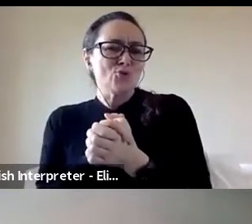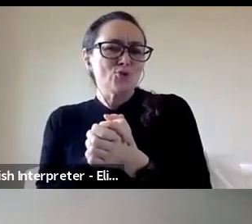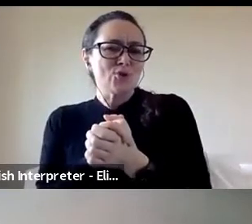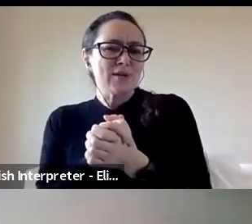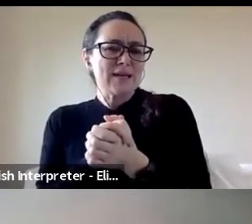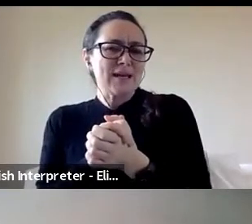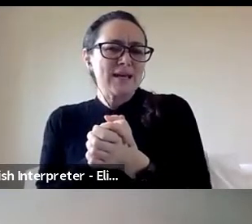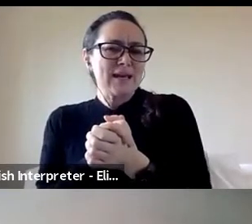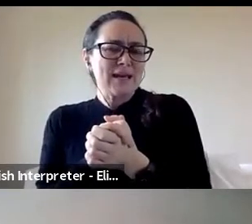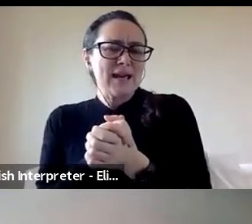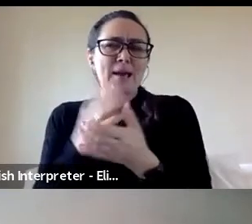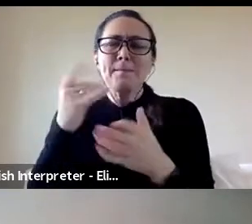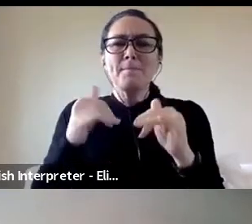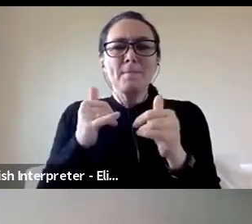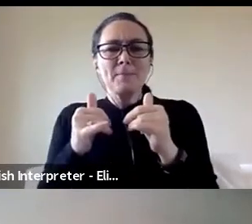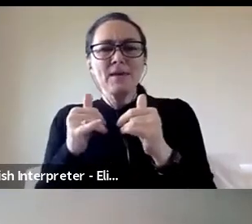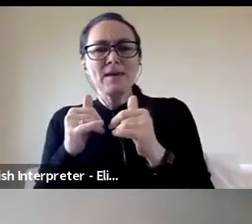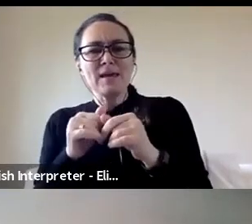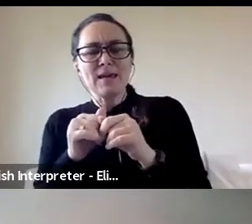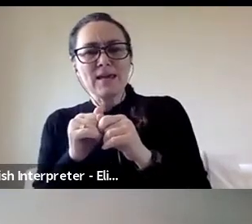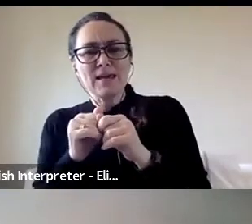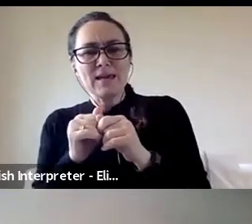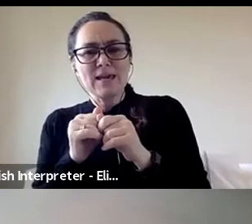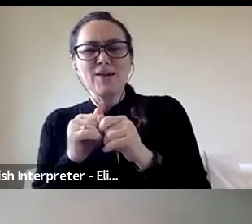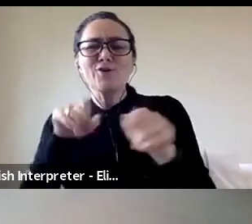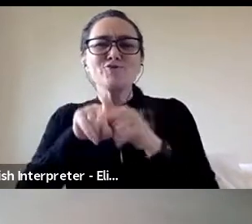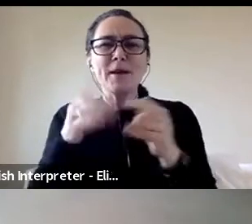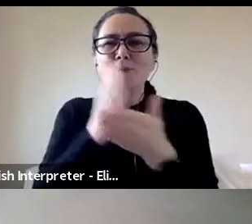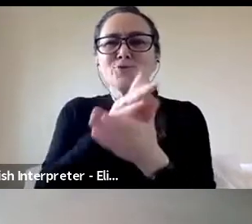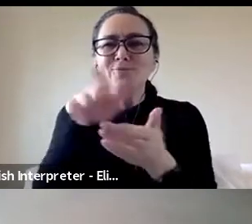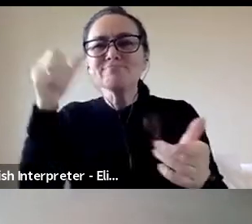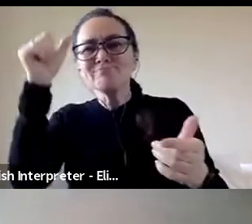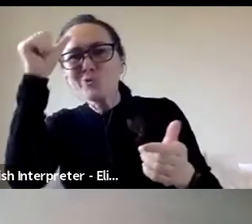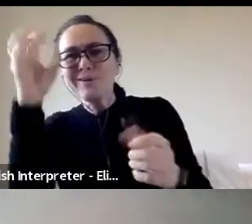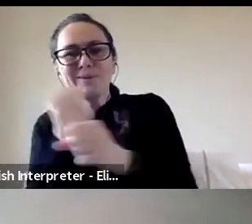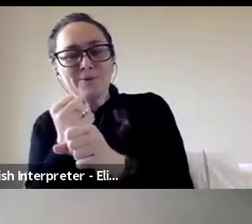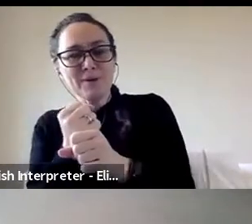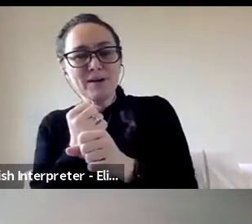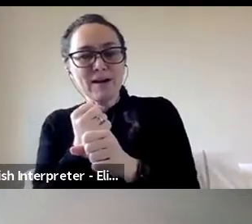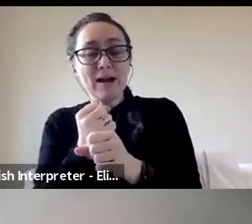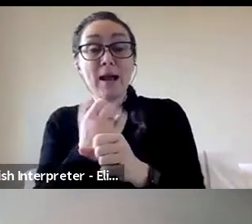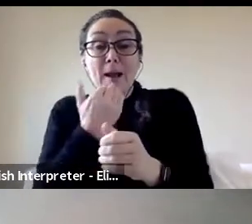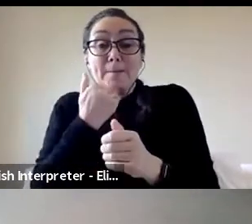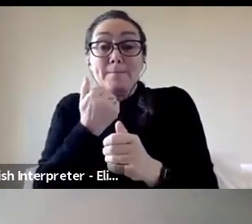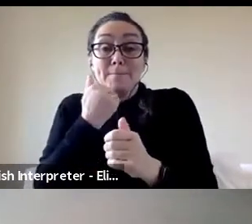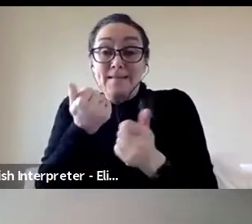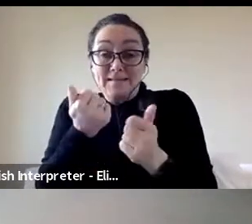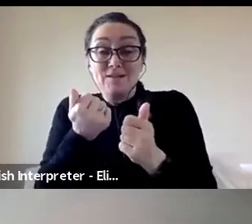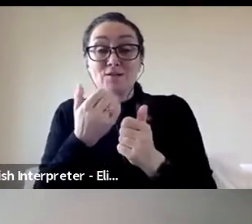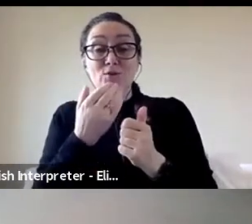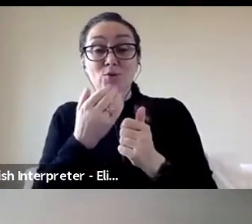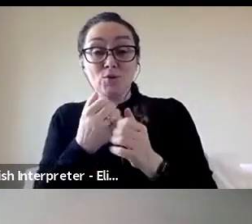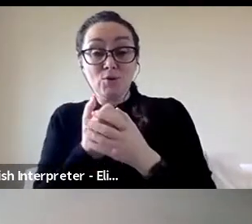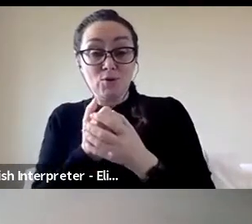things like the chat function. Could you use the chat function? And that involves clicking on the icon. If you roll